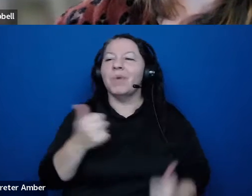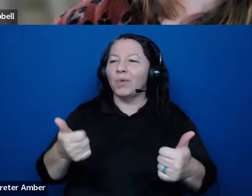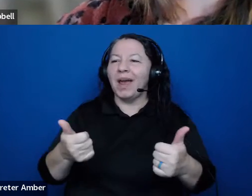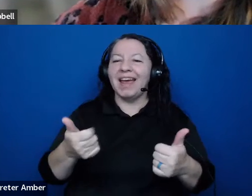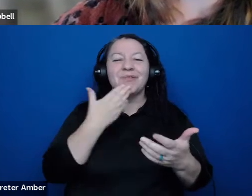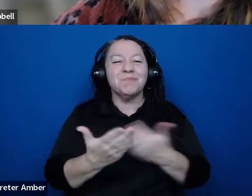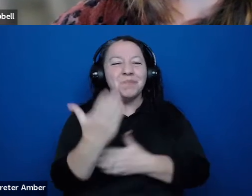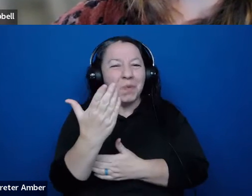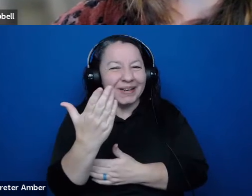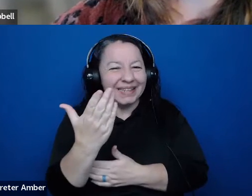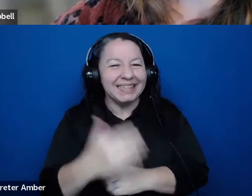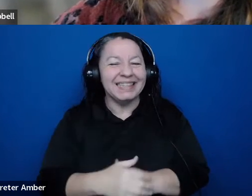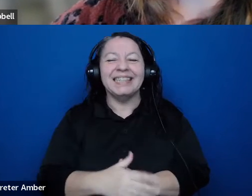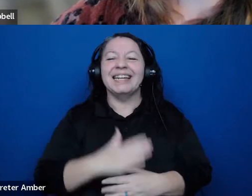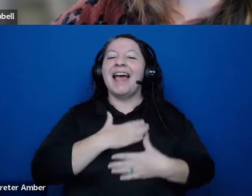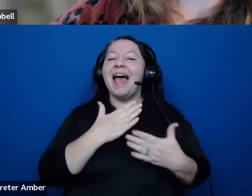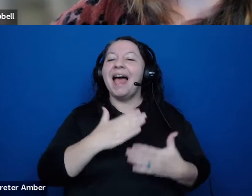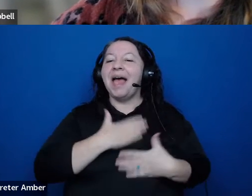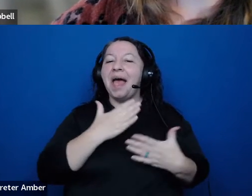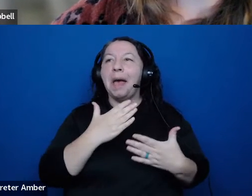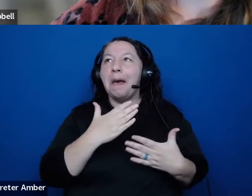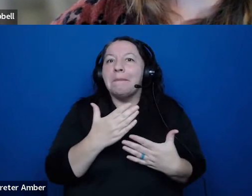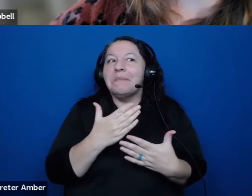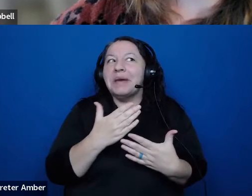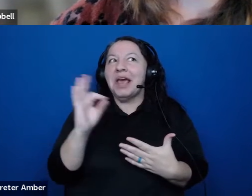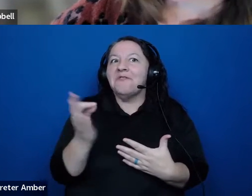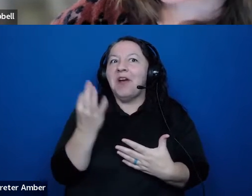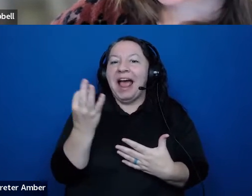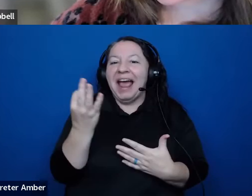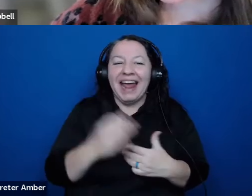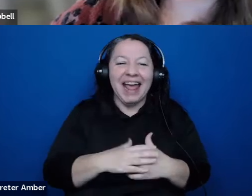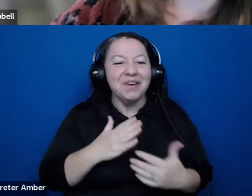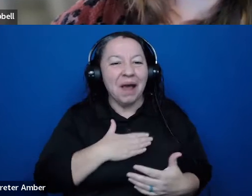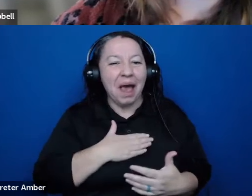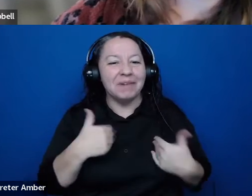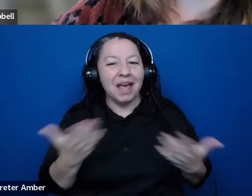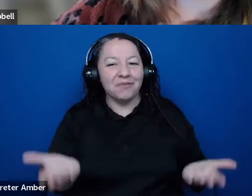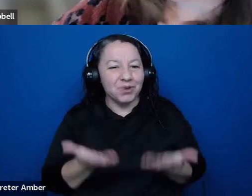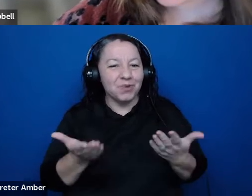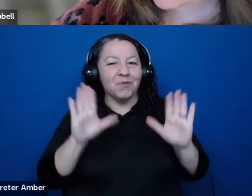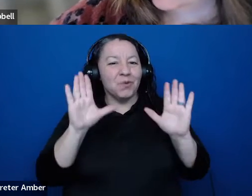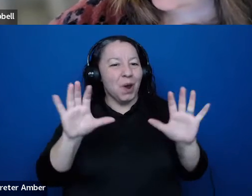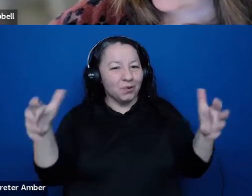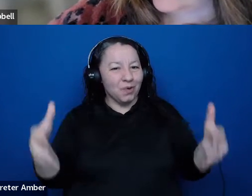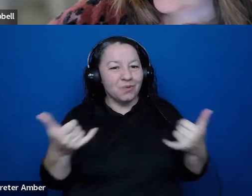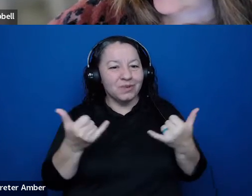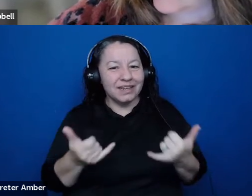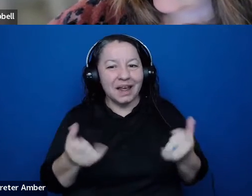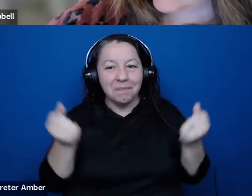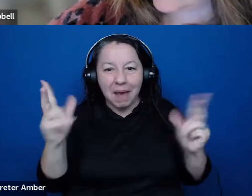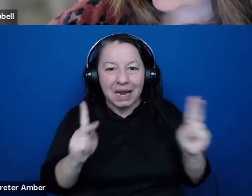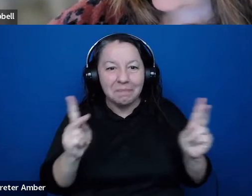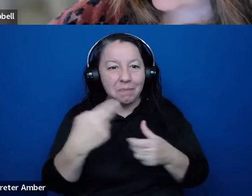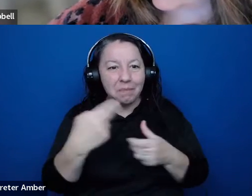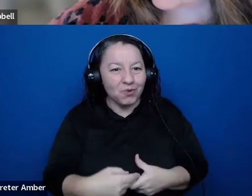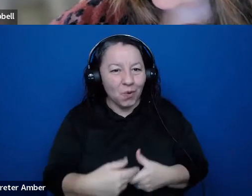Morning. Happy Friday. We're glad to have you here. We have a great crowd today. A lot of people have joined us.